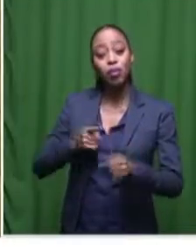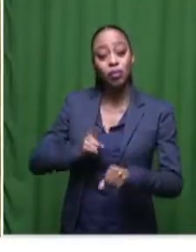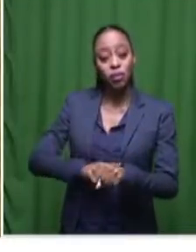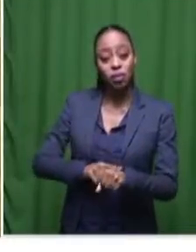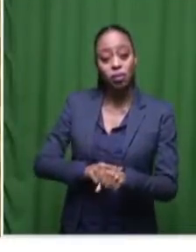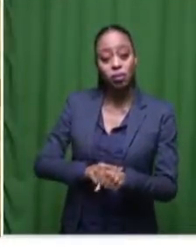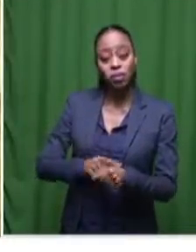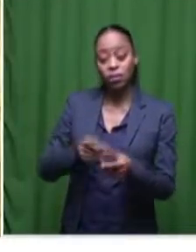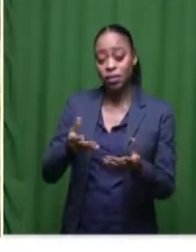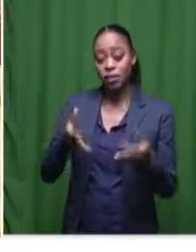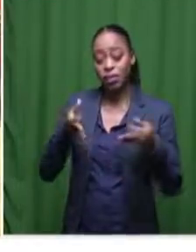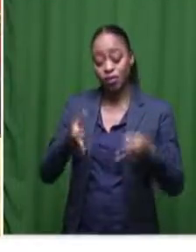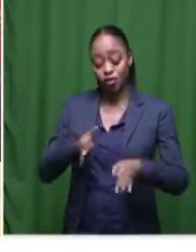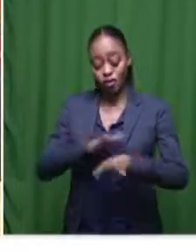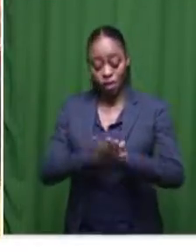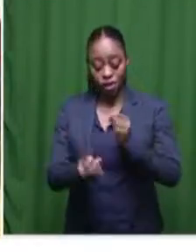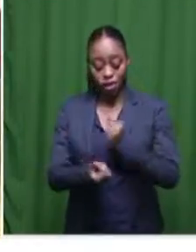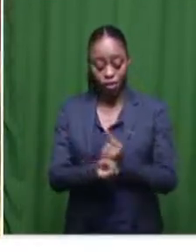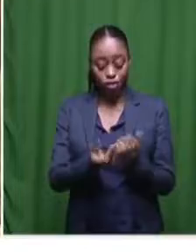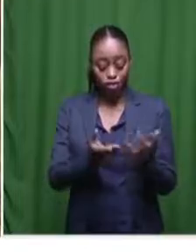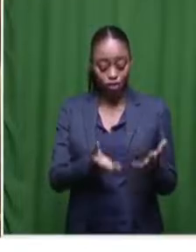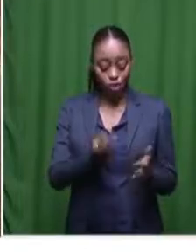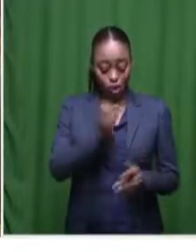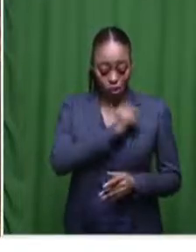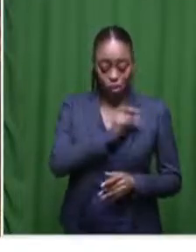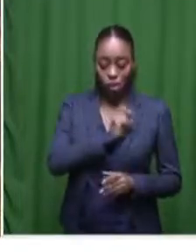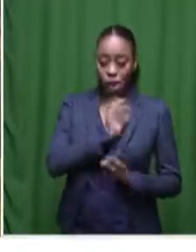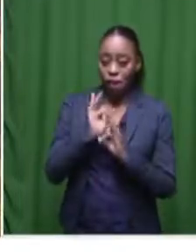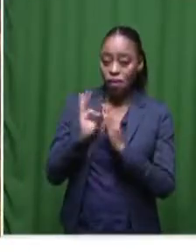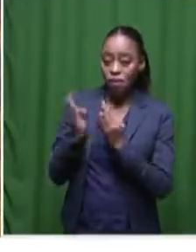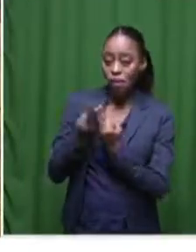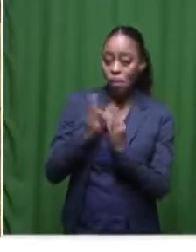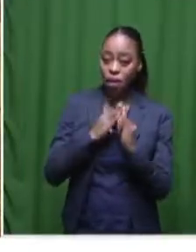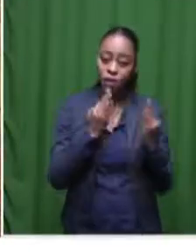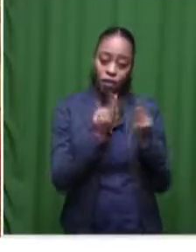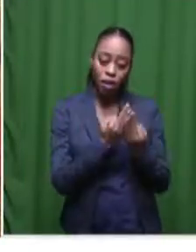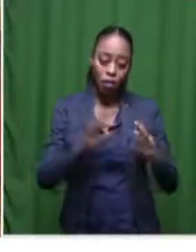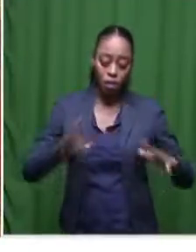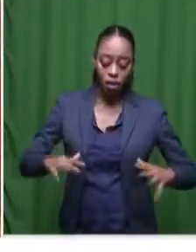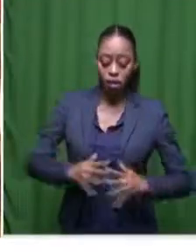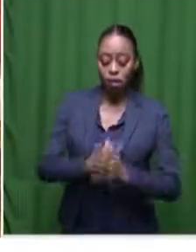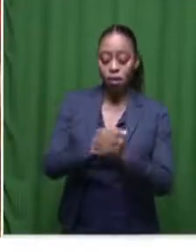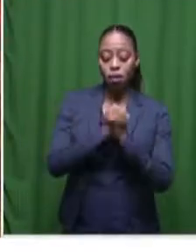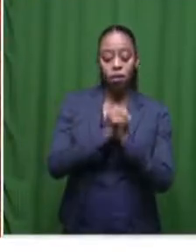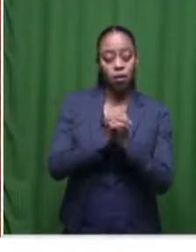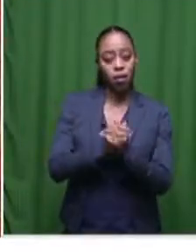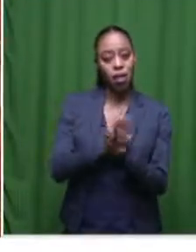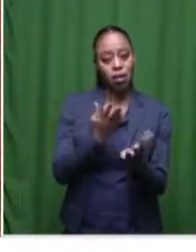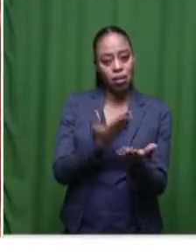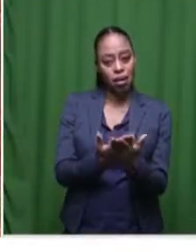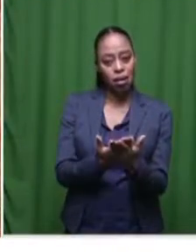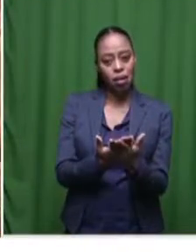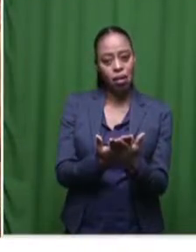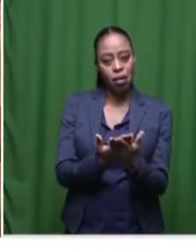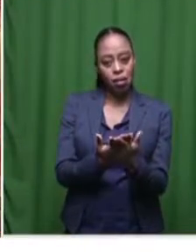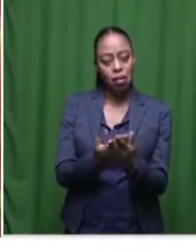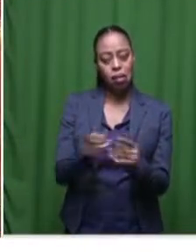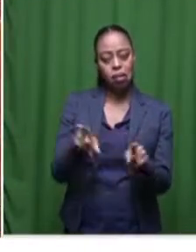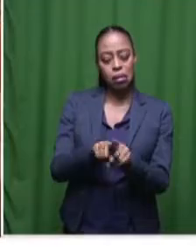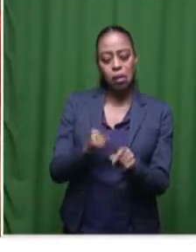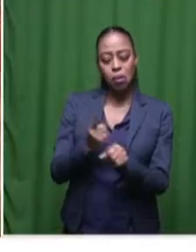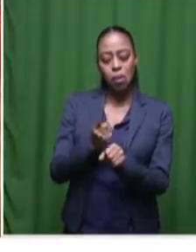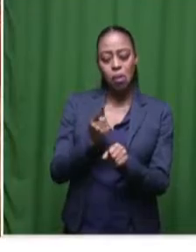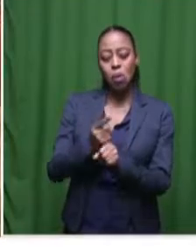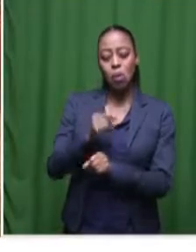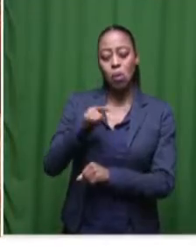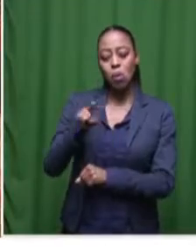loss like this and grief, families can come together. And we saw that quite powerful image of